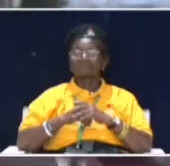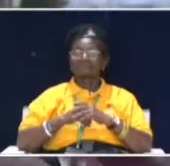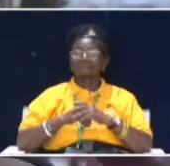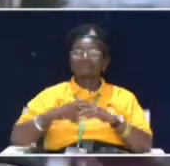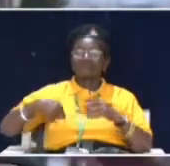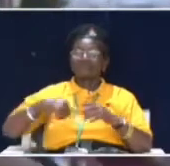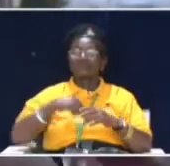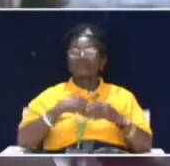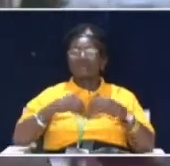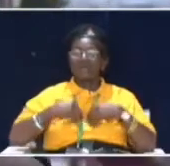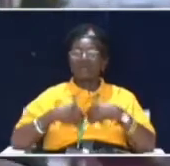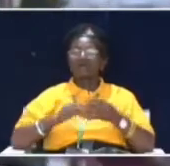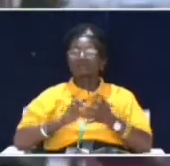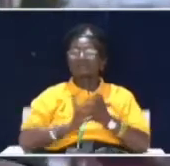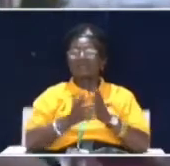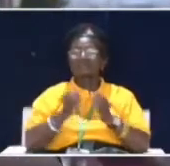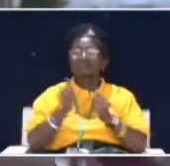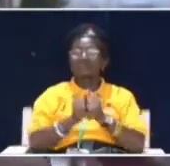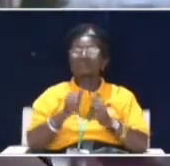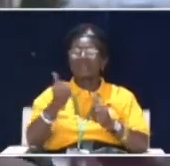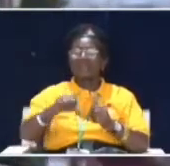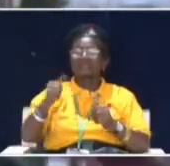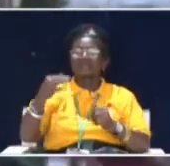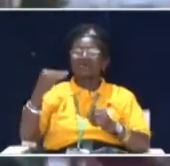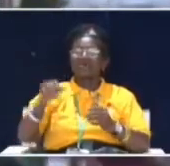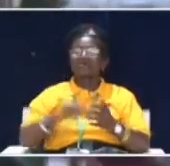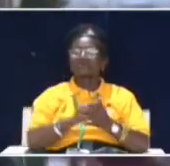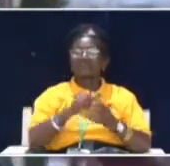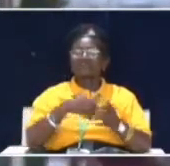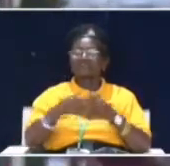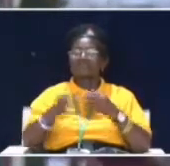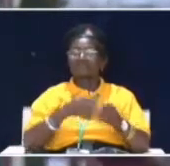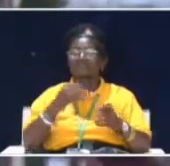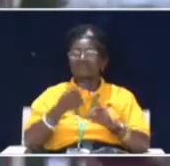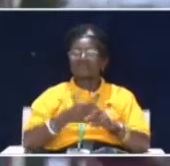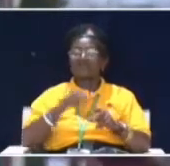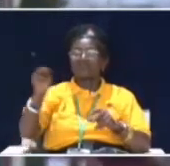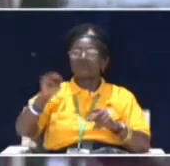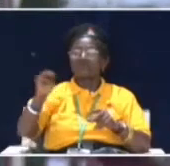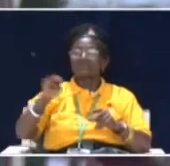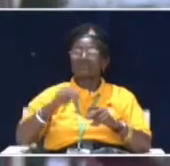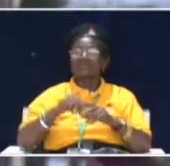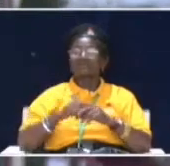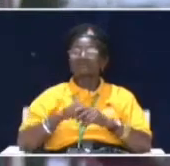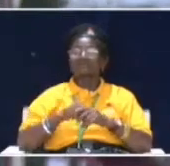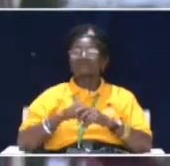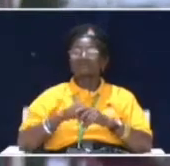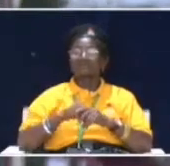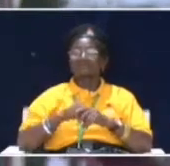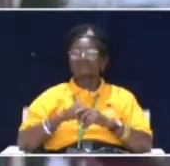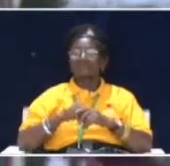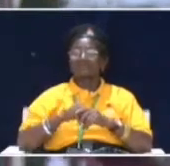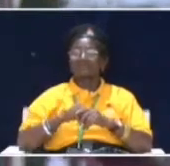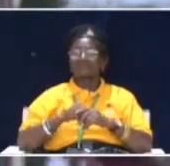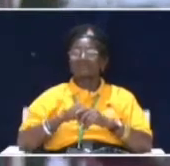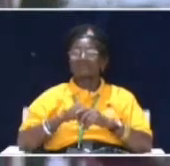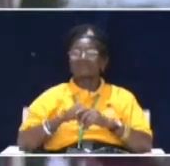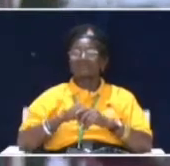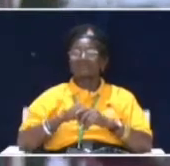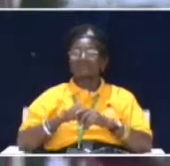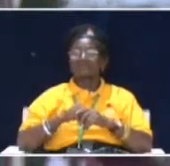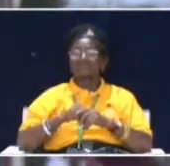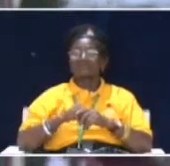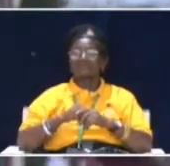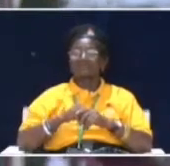dealt with any of these cases from Monday. As it is, so nipa awon orisirisi oro